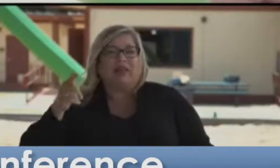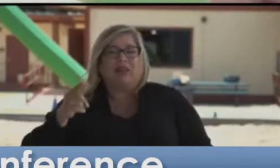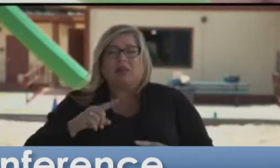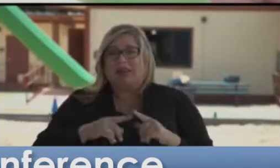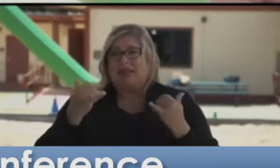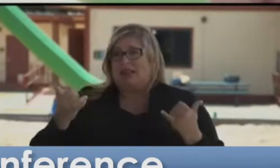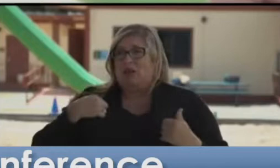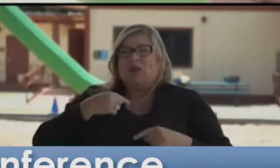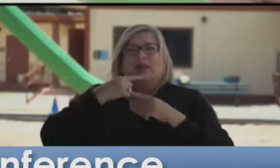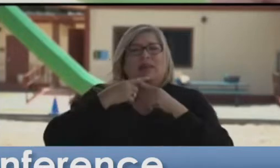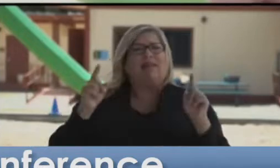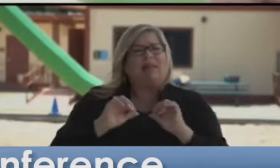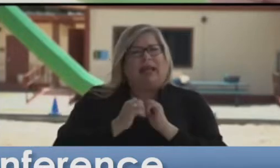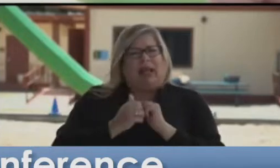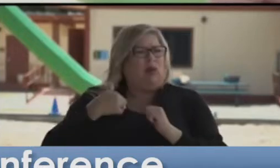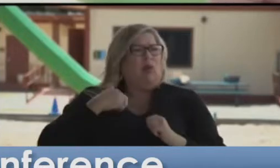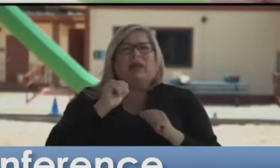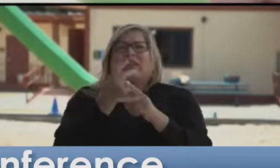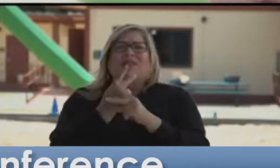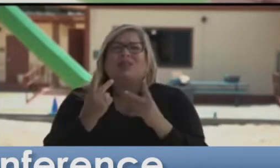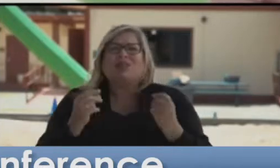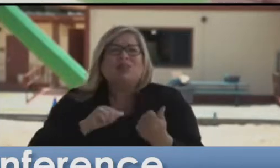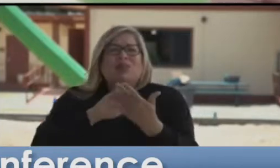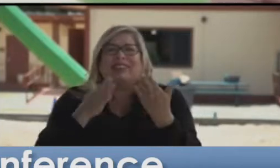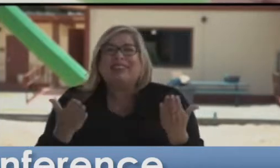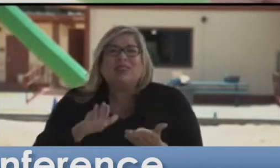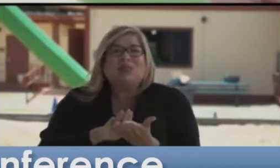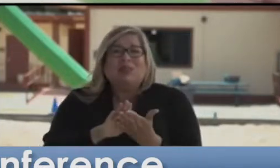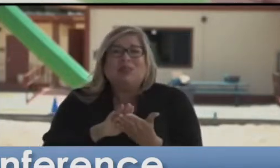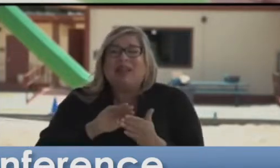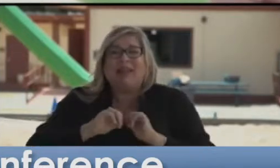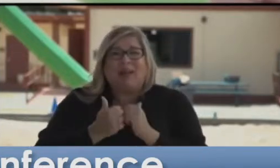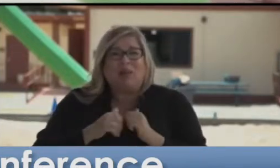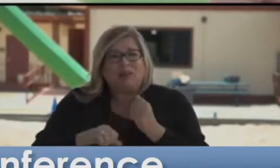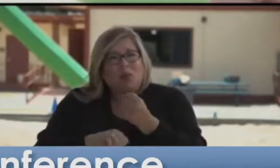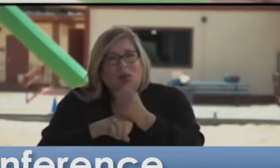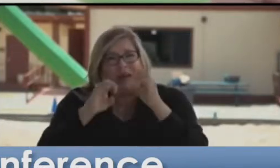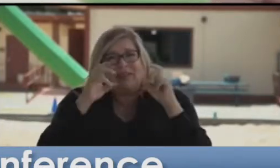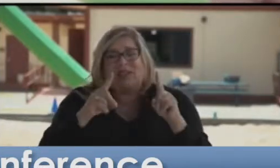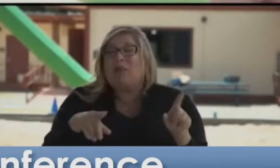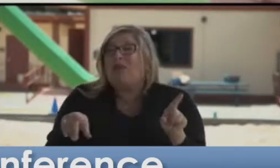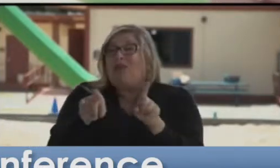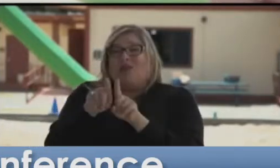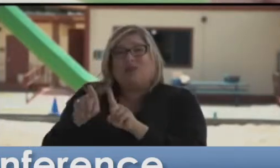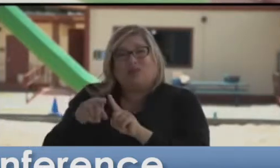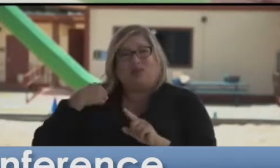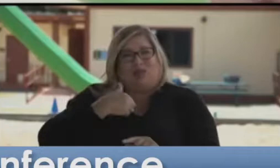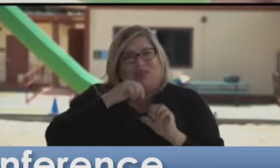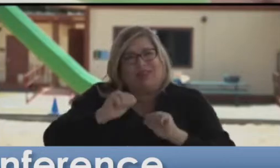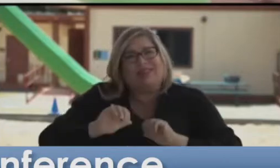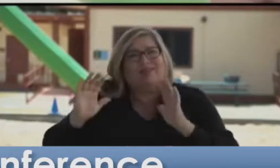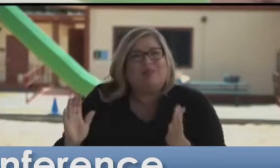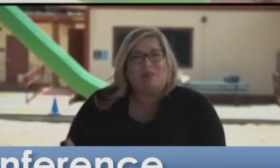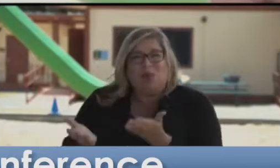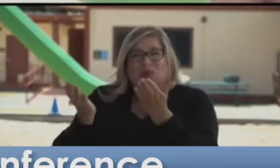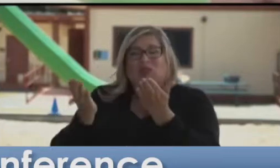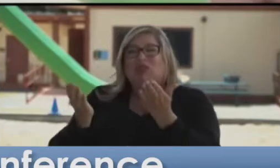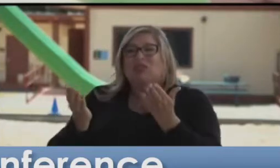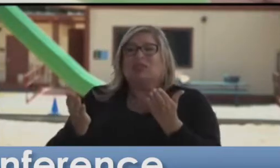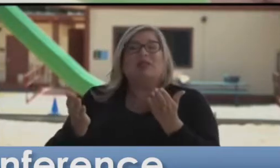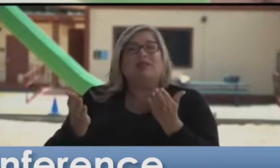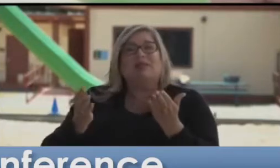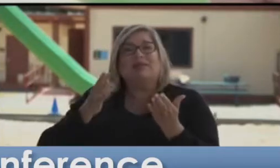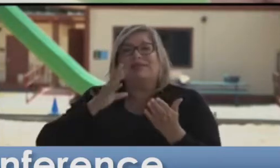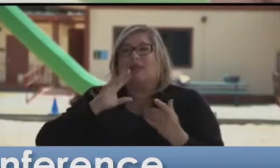can do here on school campuses to support education, but really to bolster, and we've been saying it a lot, once in